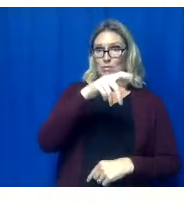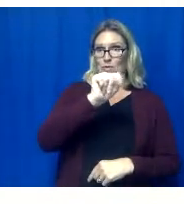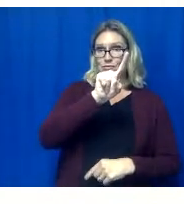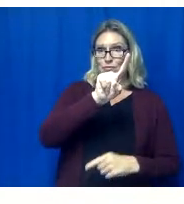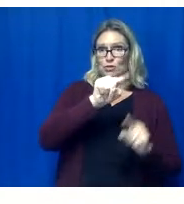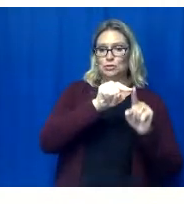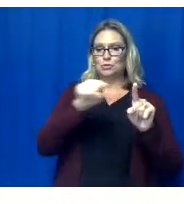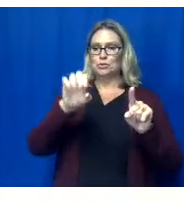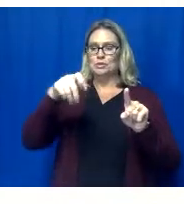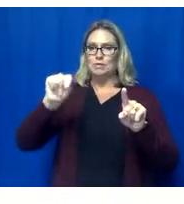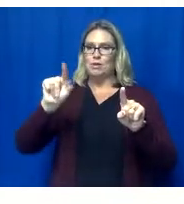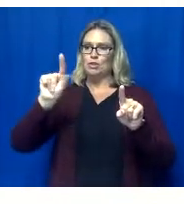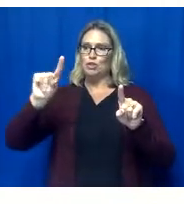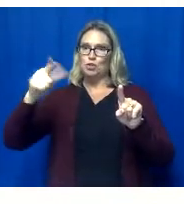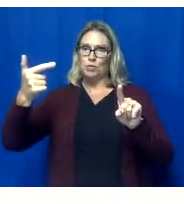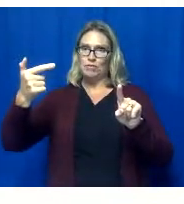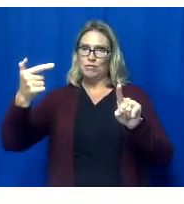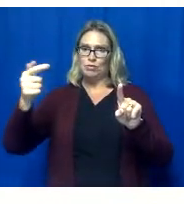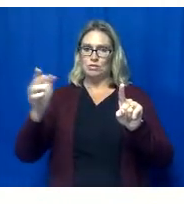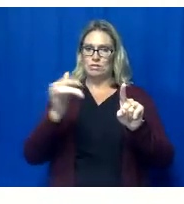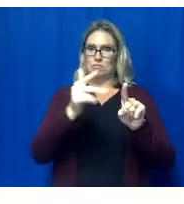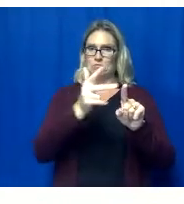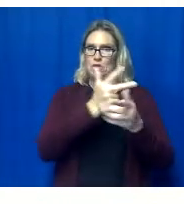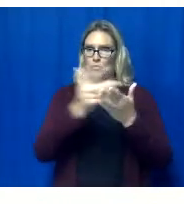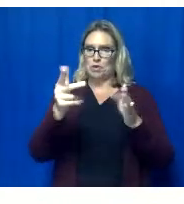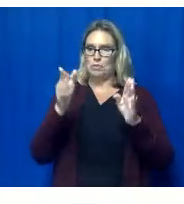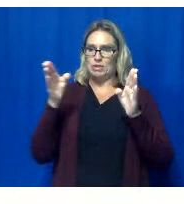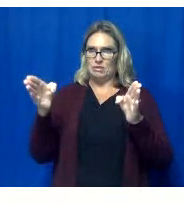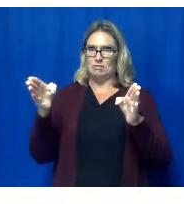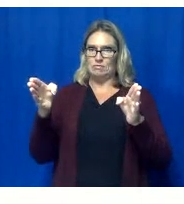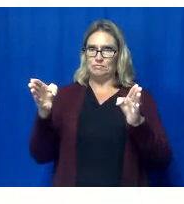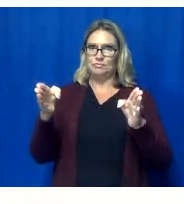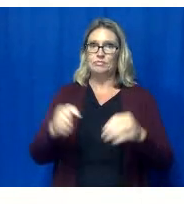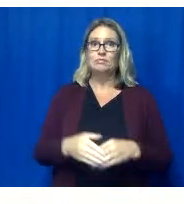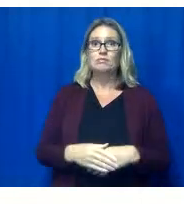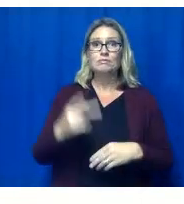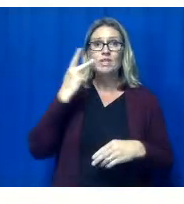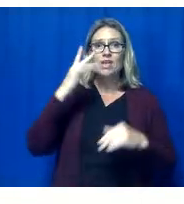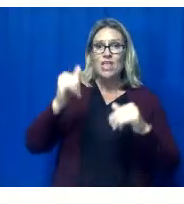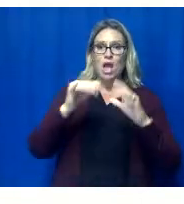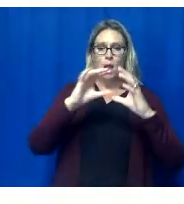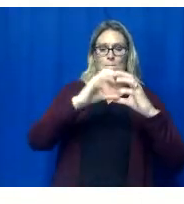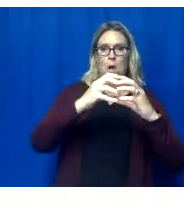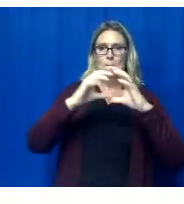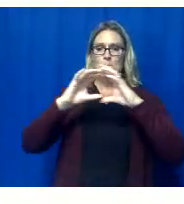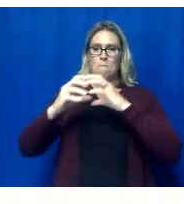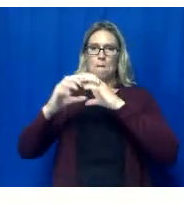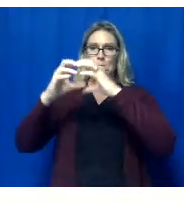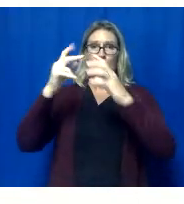September 21st. Note the large clusters populating the middle.